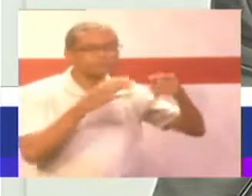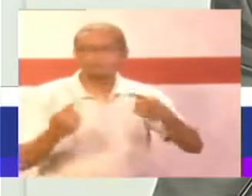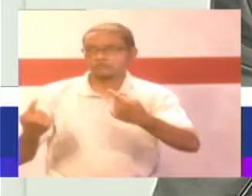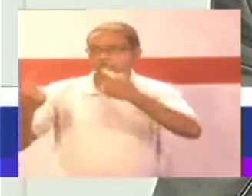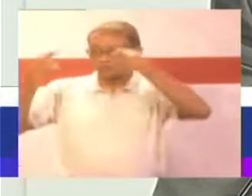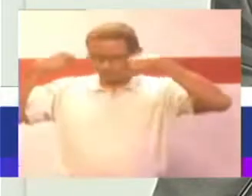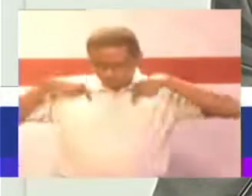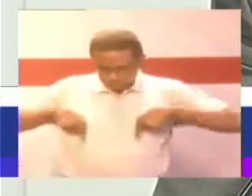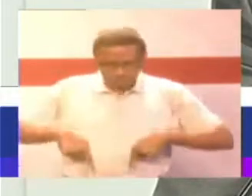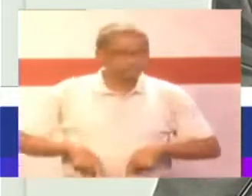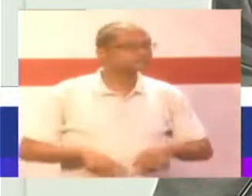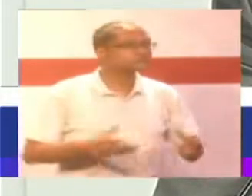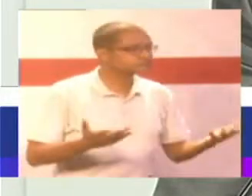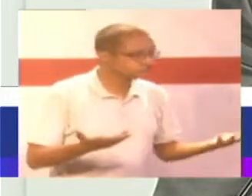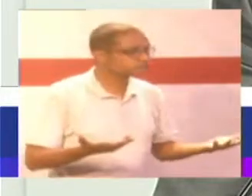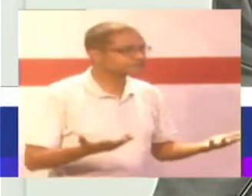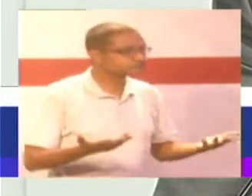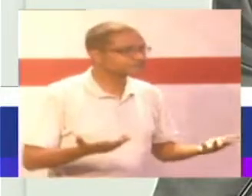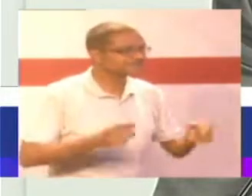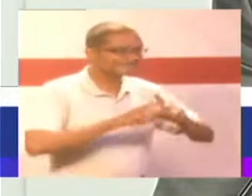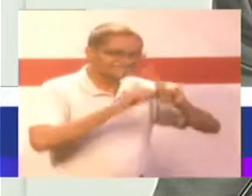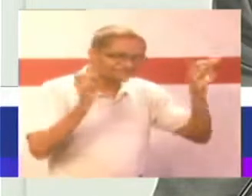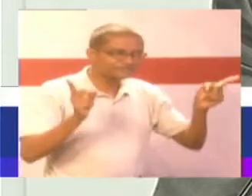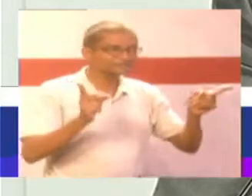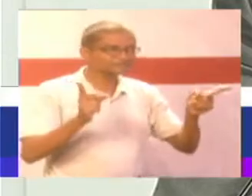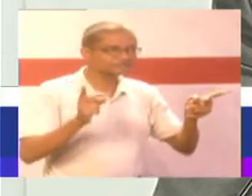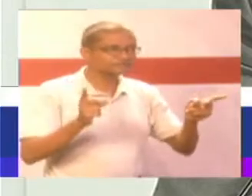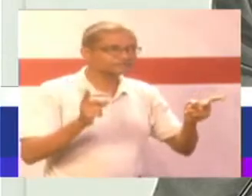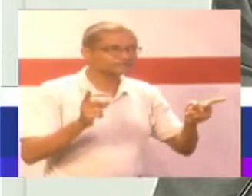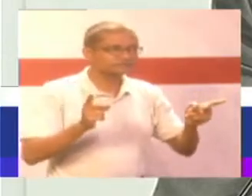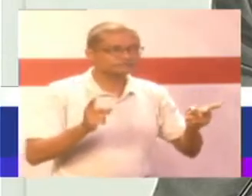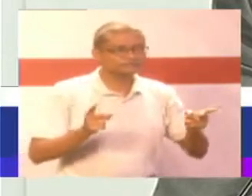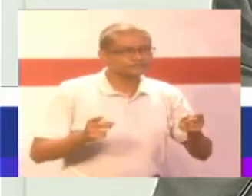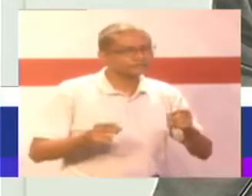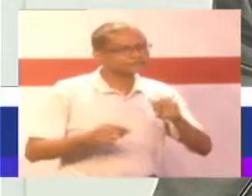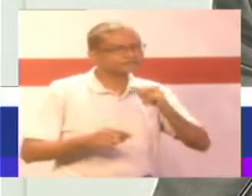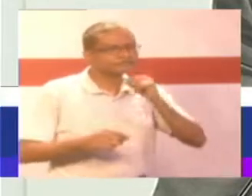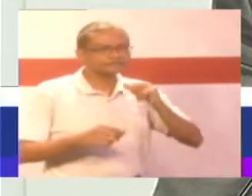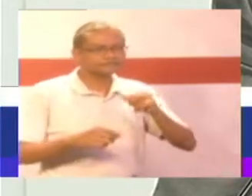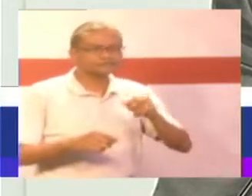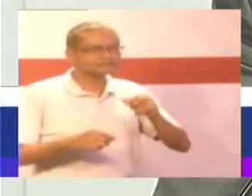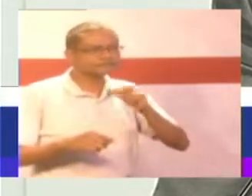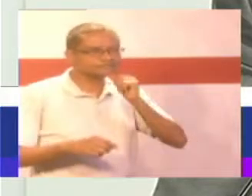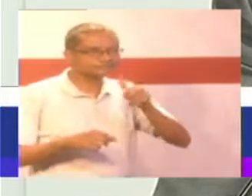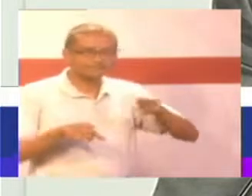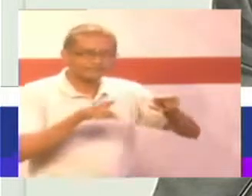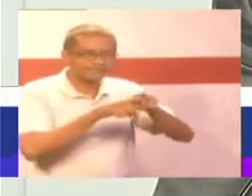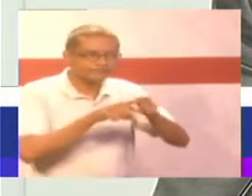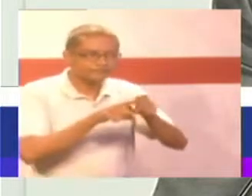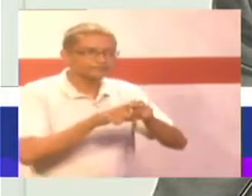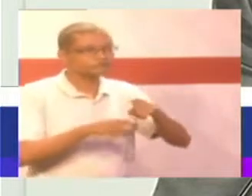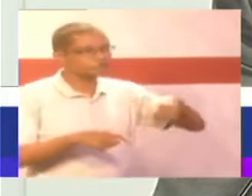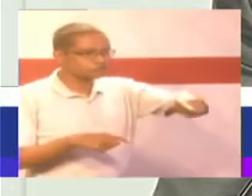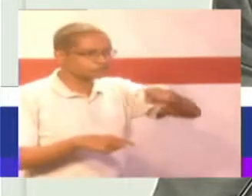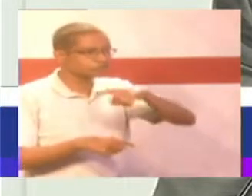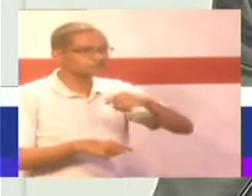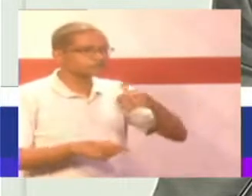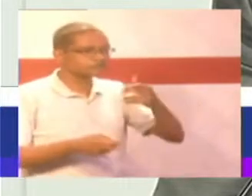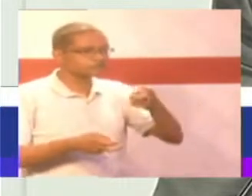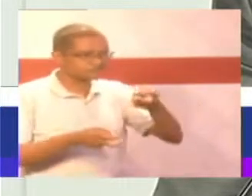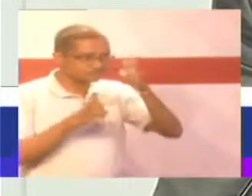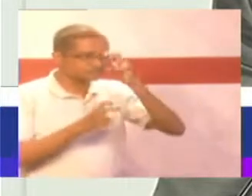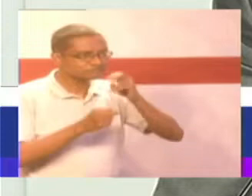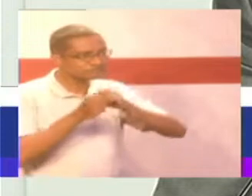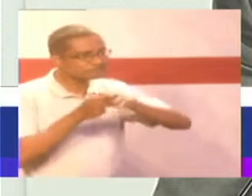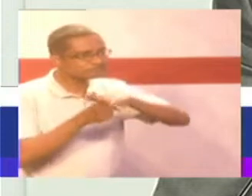not sure that the conversation really applies in the same way. There would have to be a different approach to looking at what